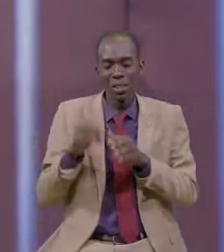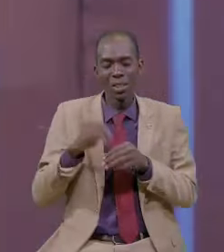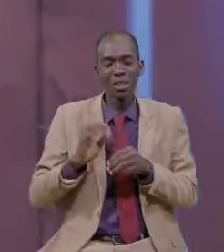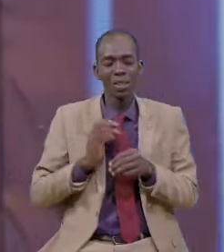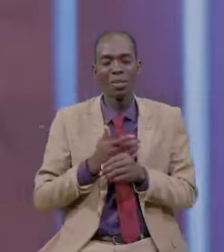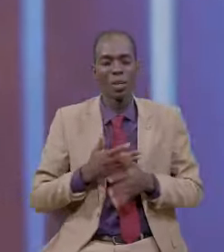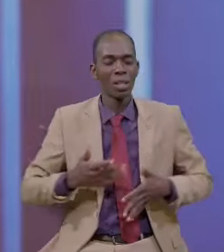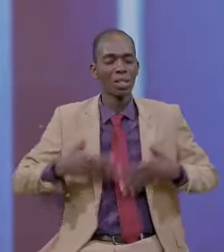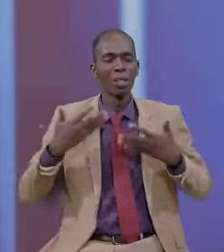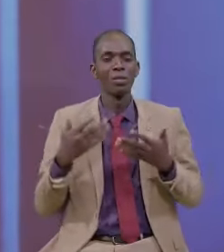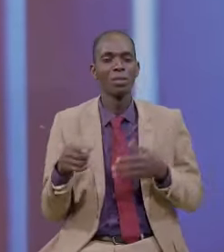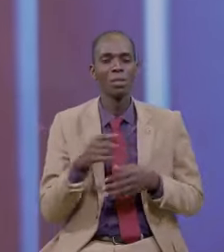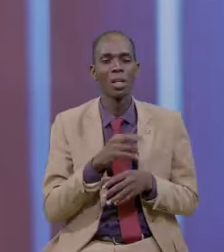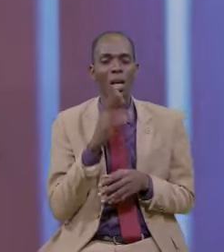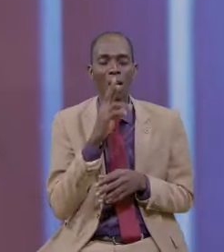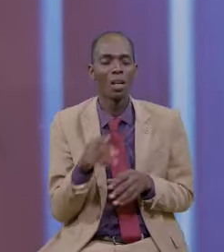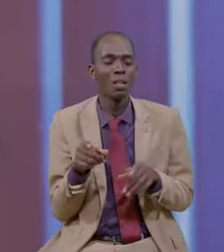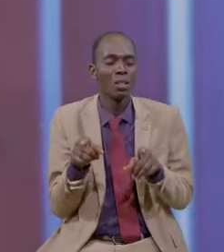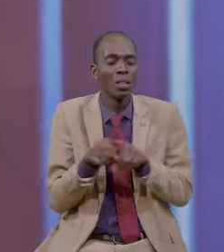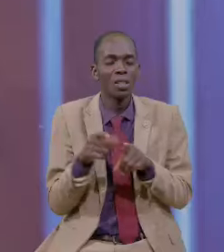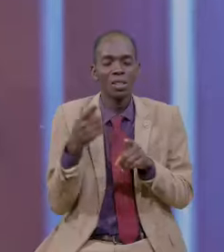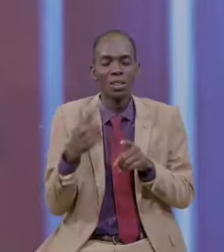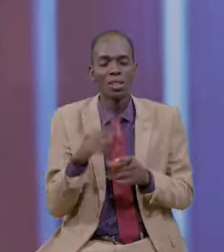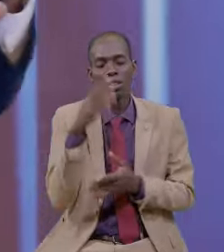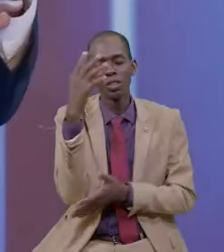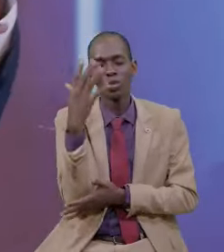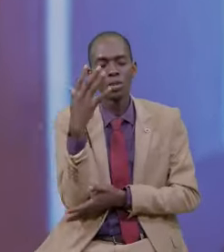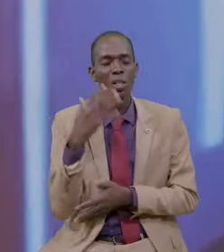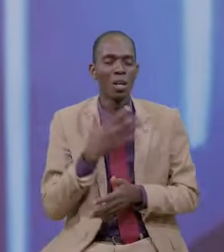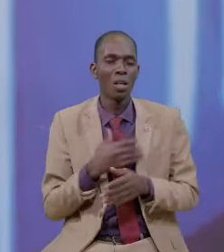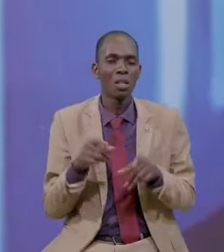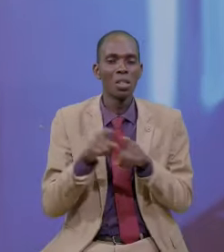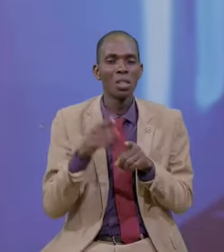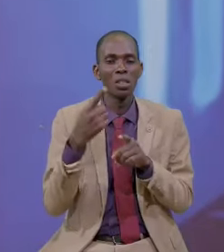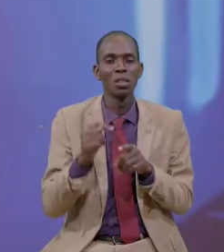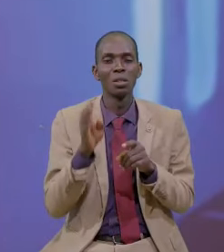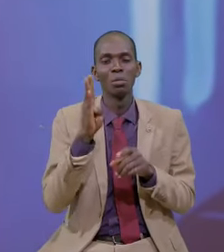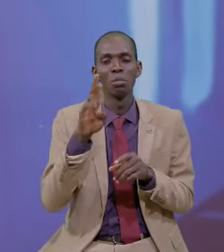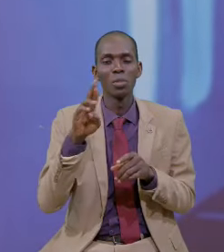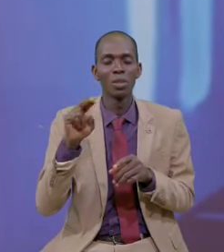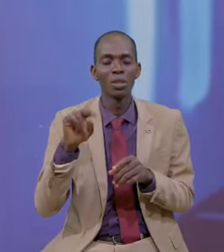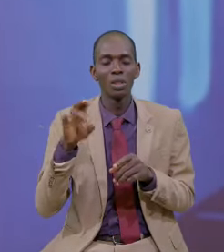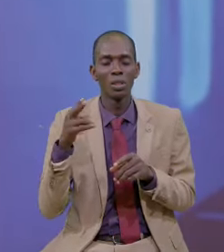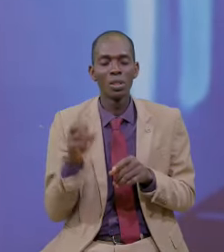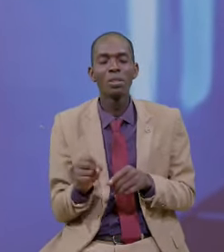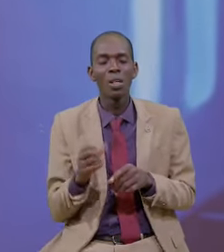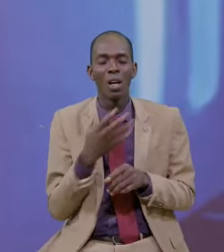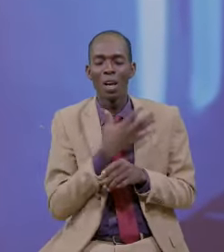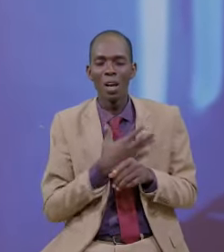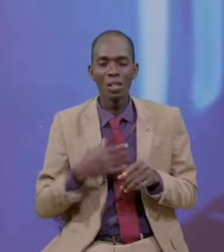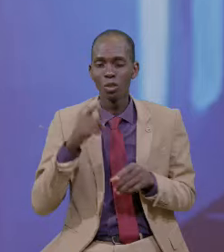like on the, you know, on the tree. And you know, the fornication, the adultery, and